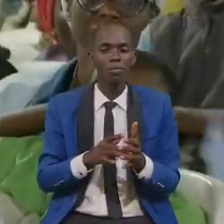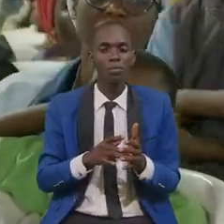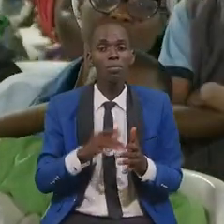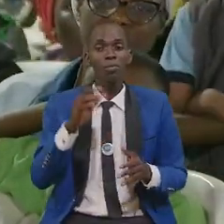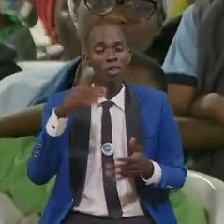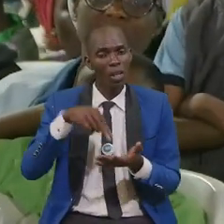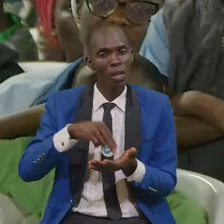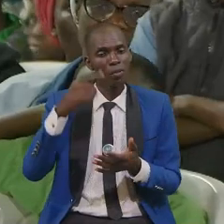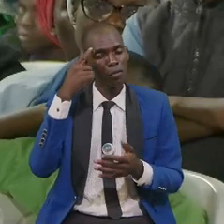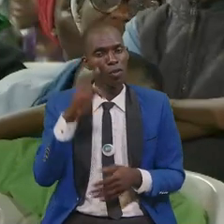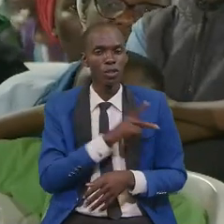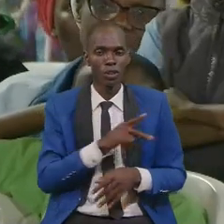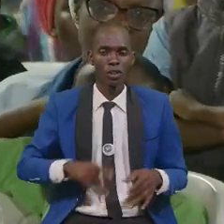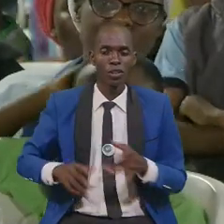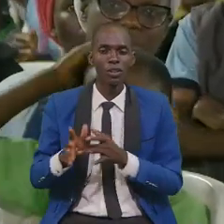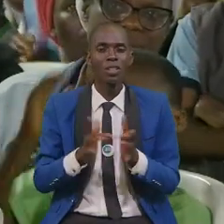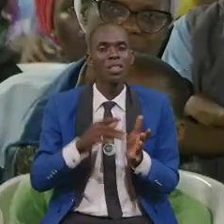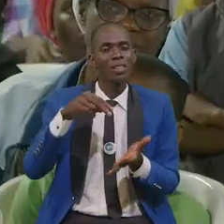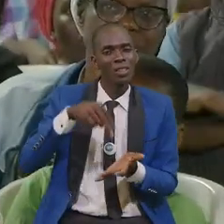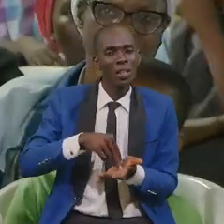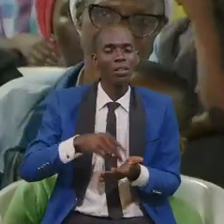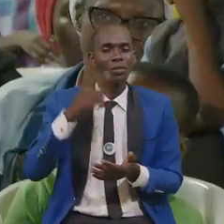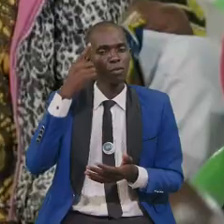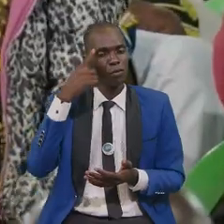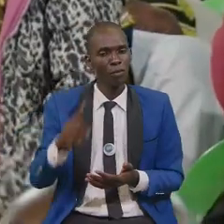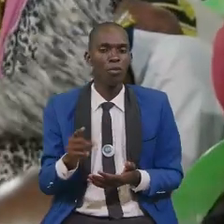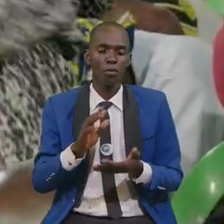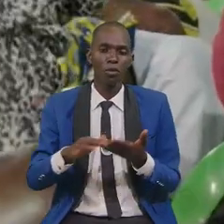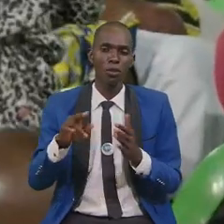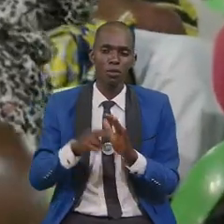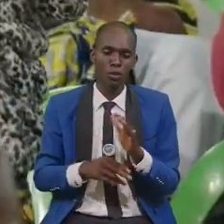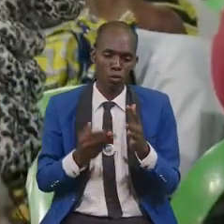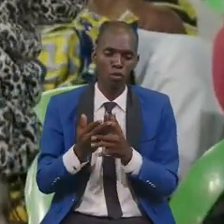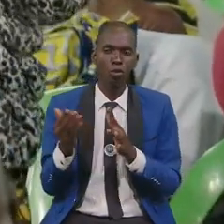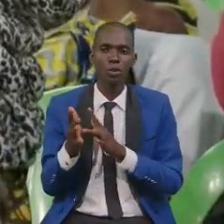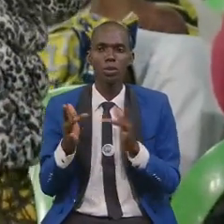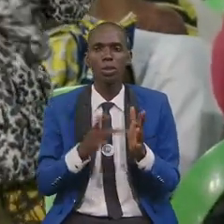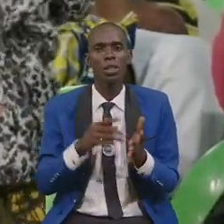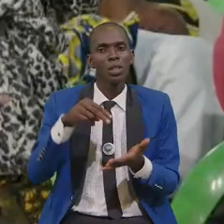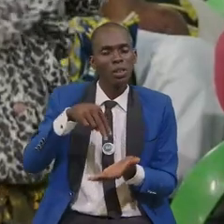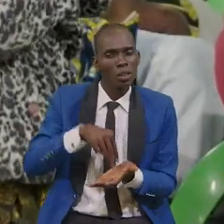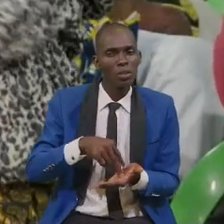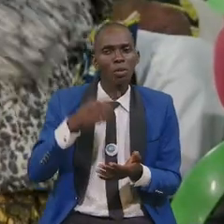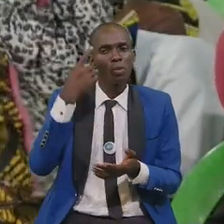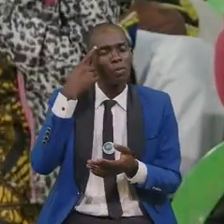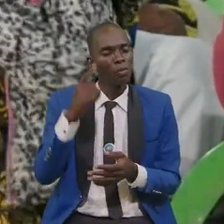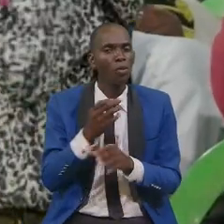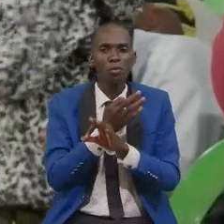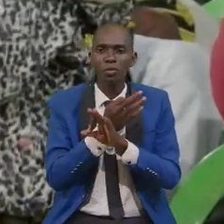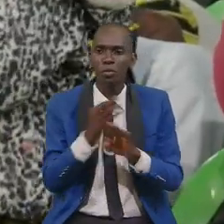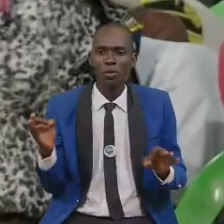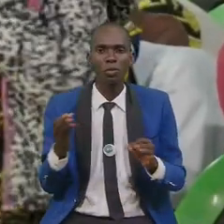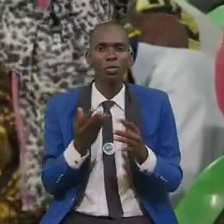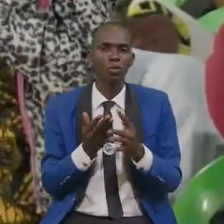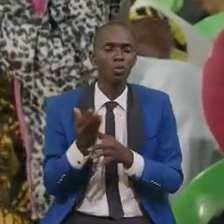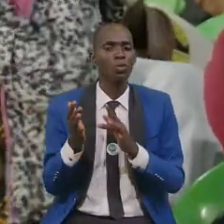up. Stand up for forgiveness through Jesus. Stand up. Stand up for freedom through Jesus.